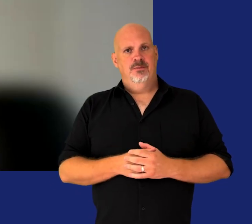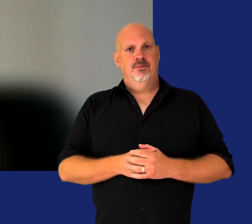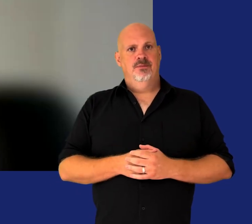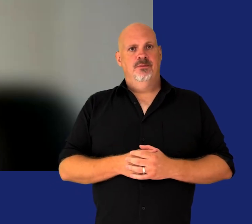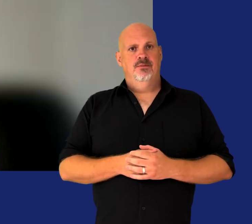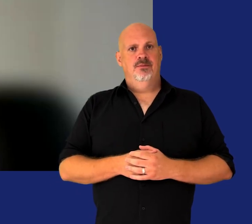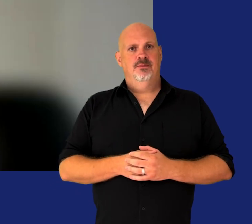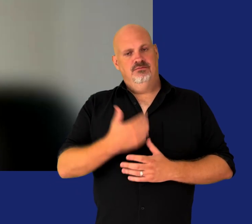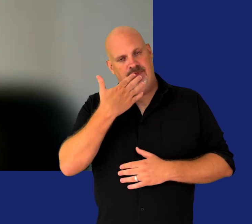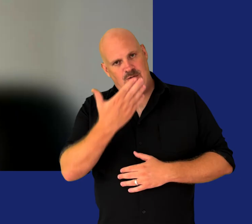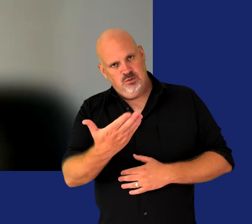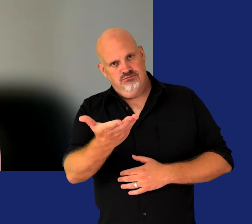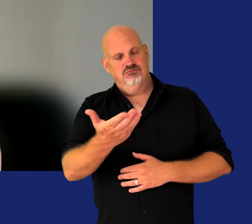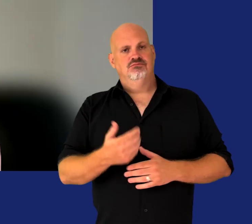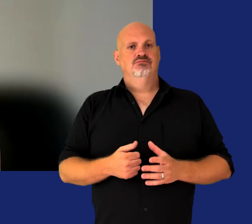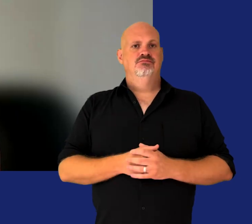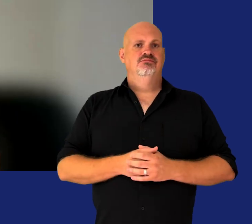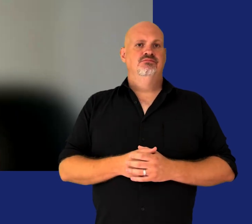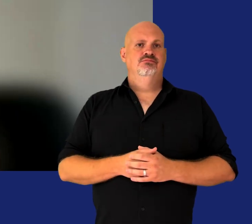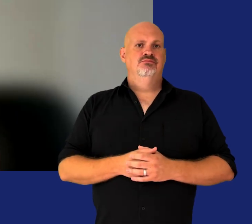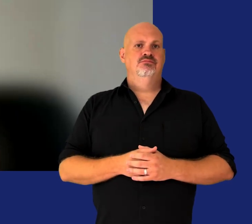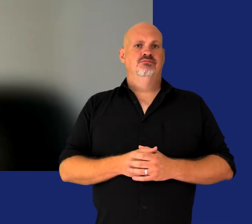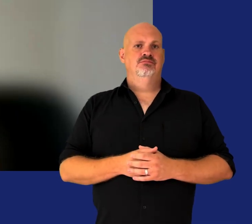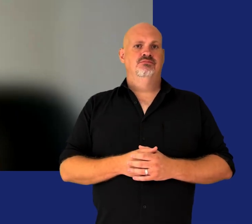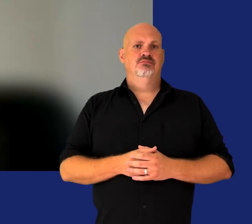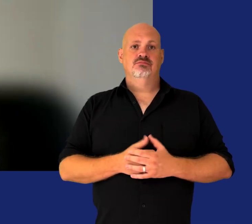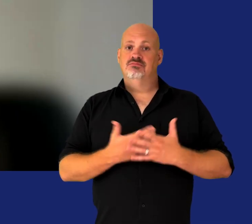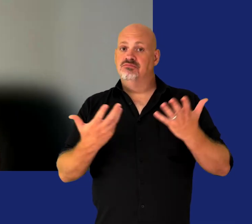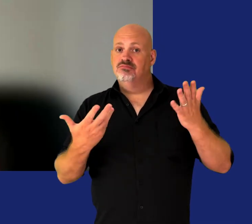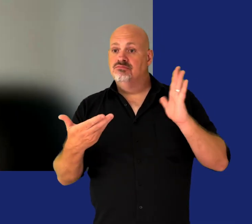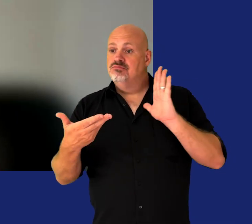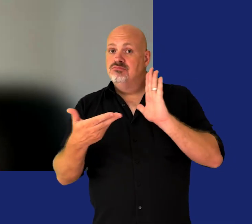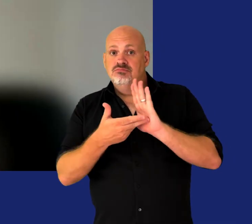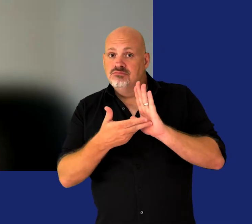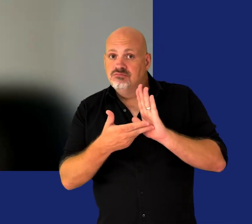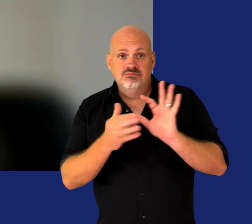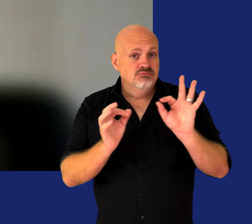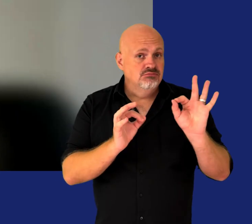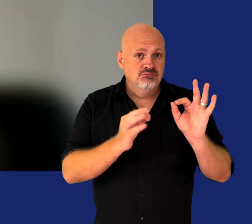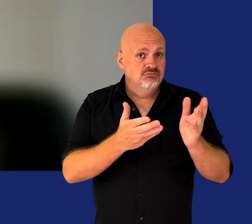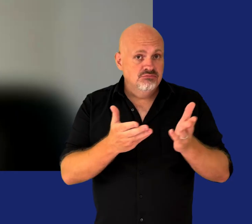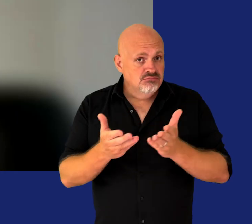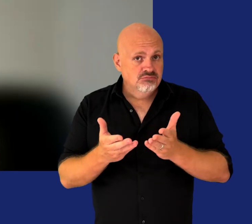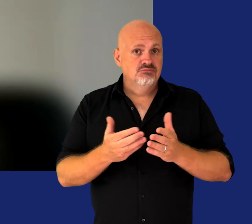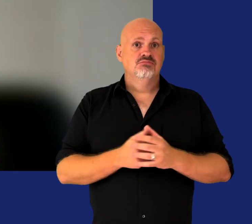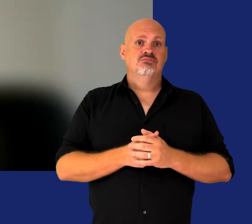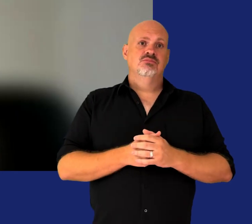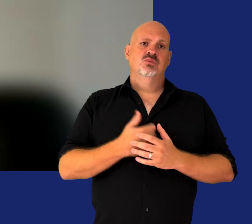Okay, thank you for that. If there are no other thoughts that you'd like to